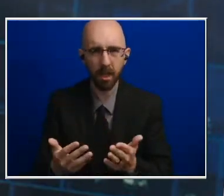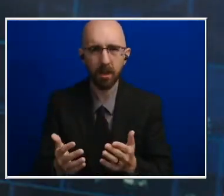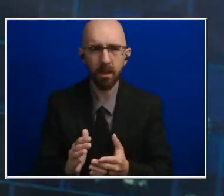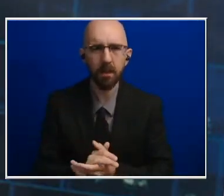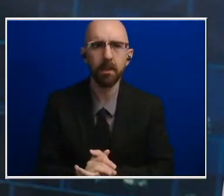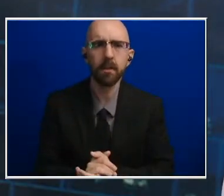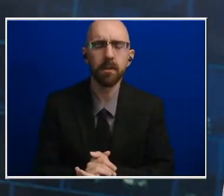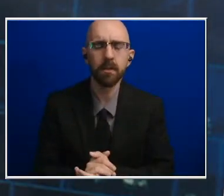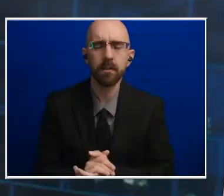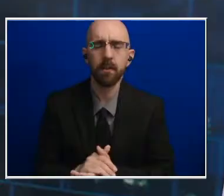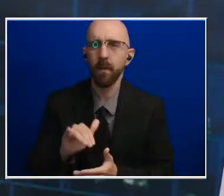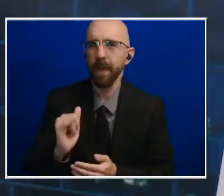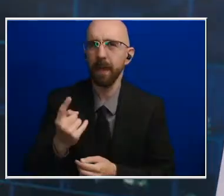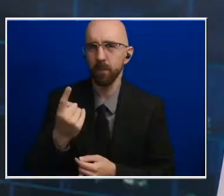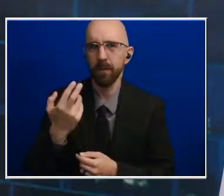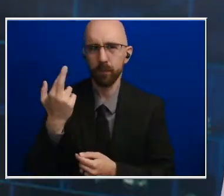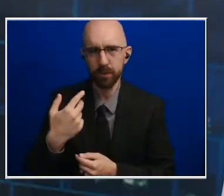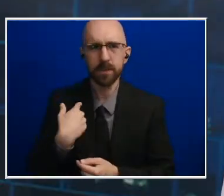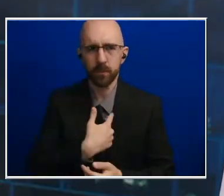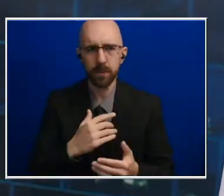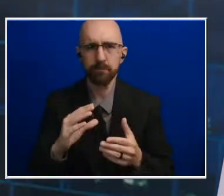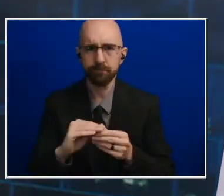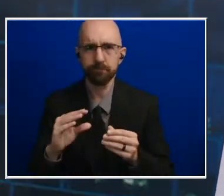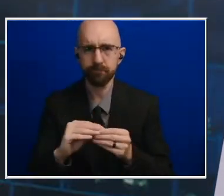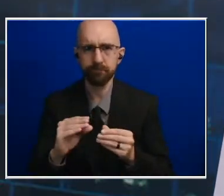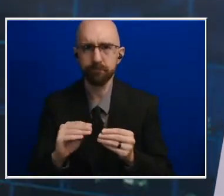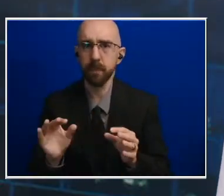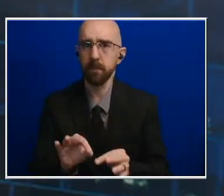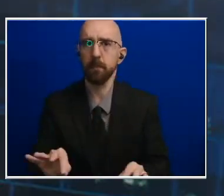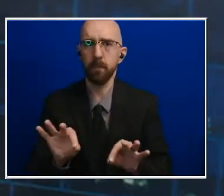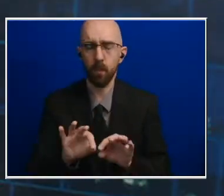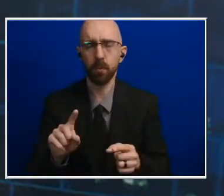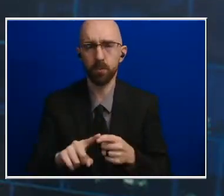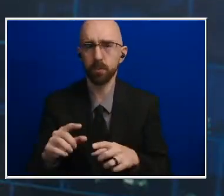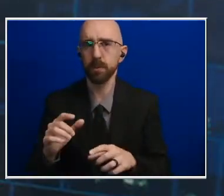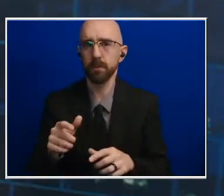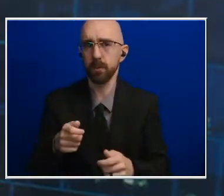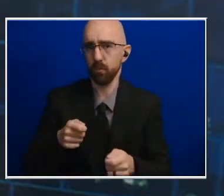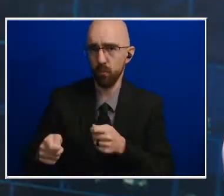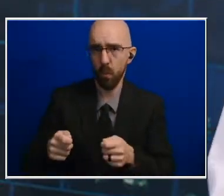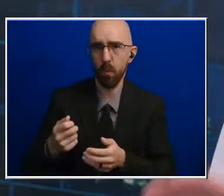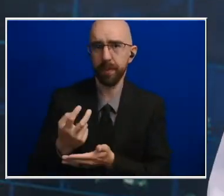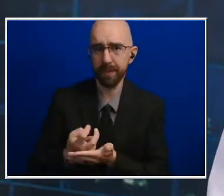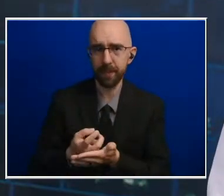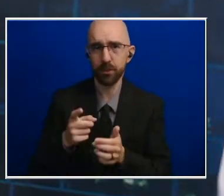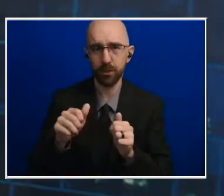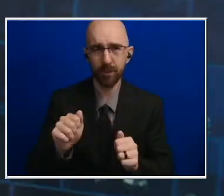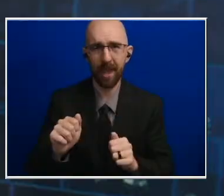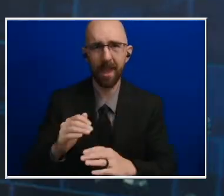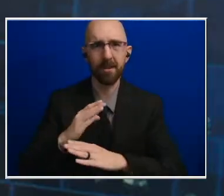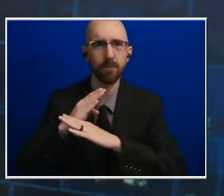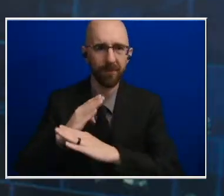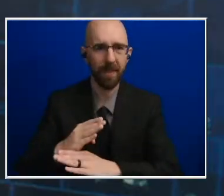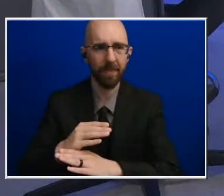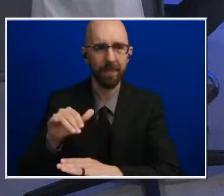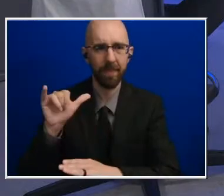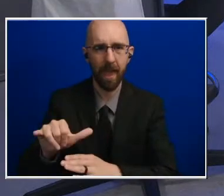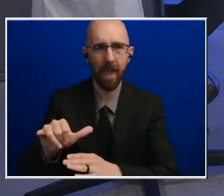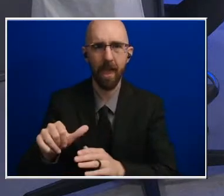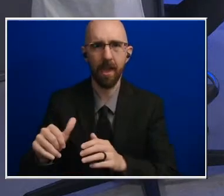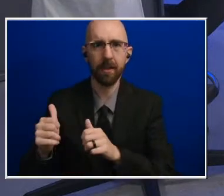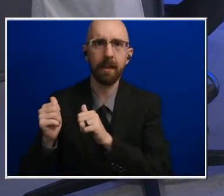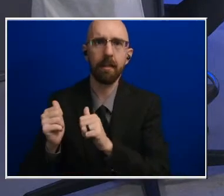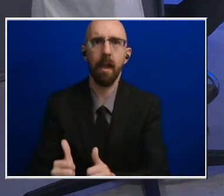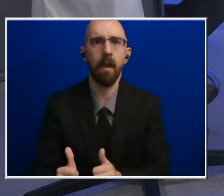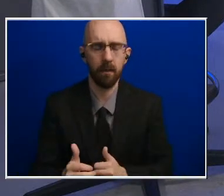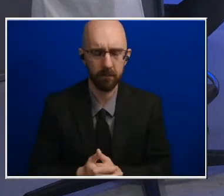of the reasons we say it's so important to get the seizures under control so you can sort of halt that decline. Last question, Amy,